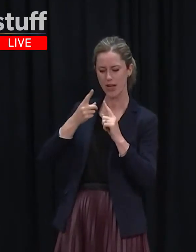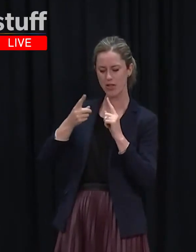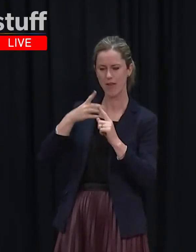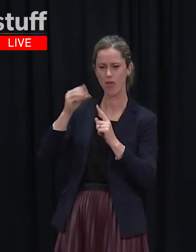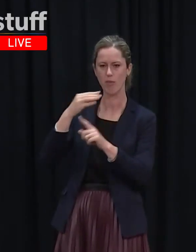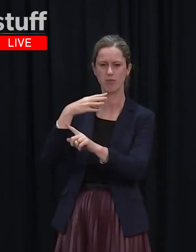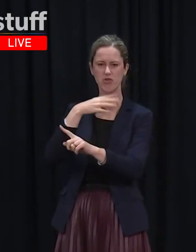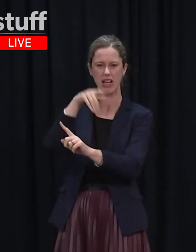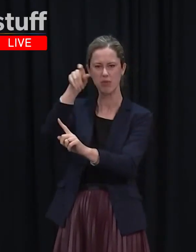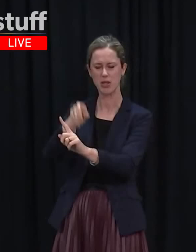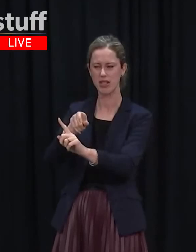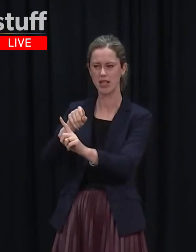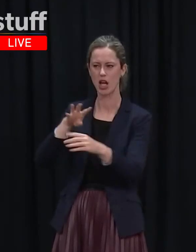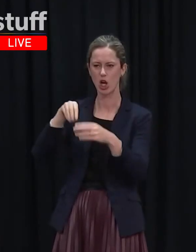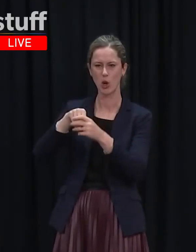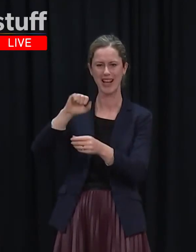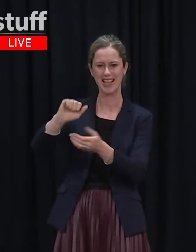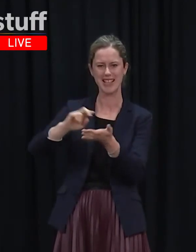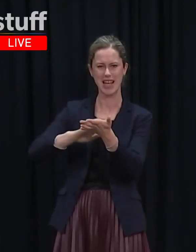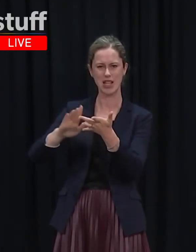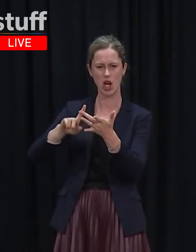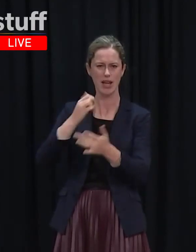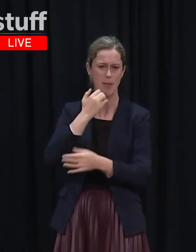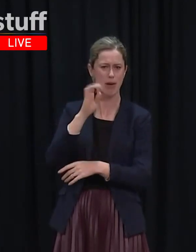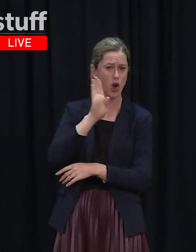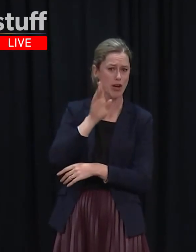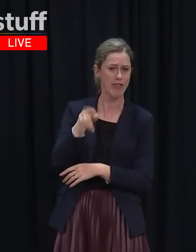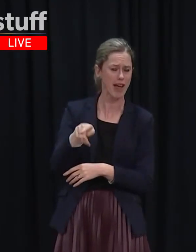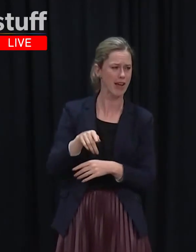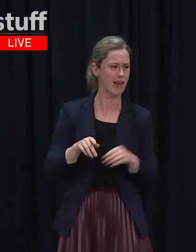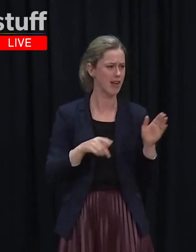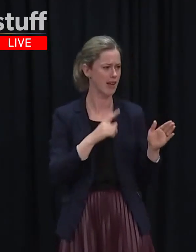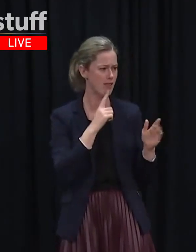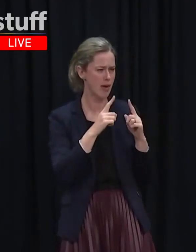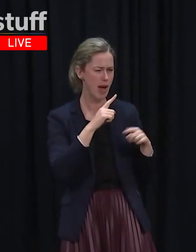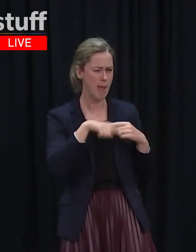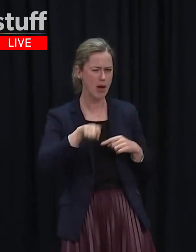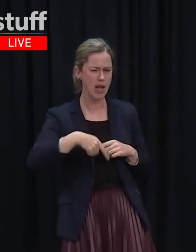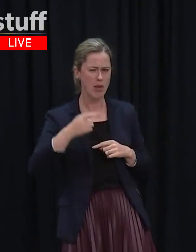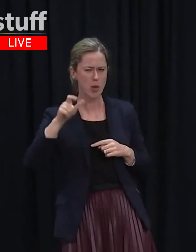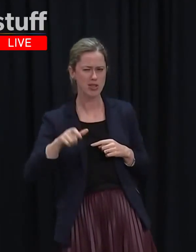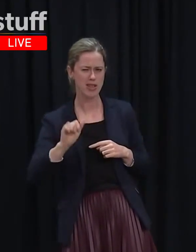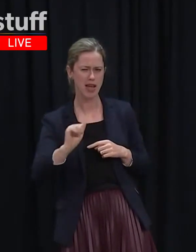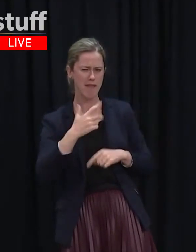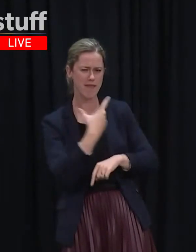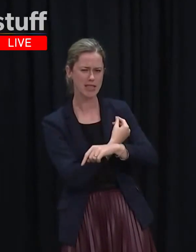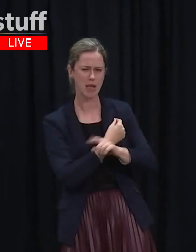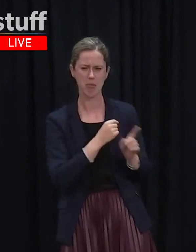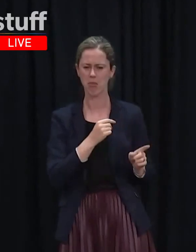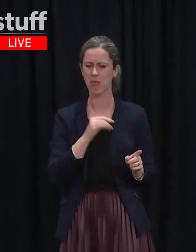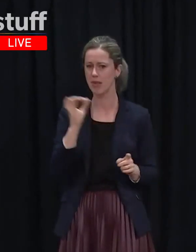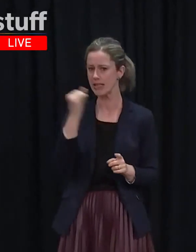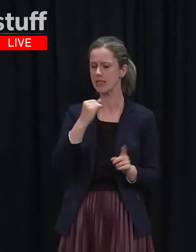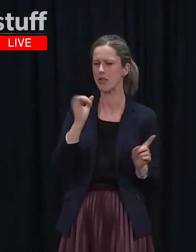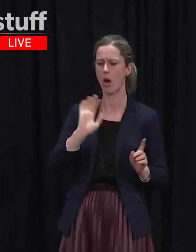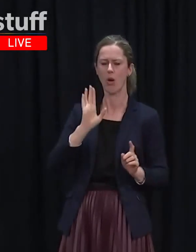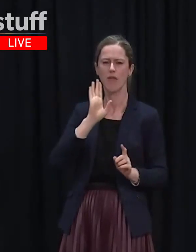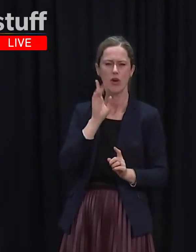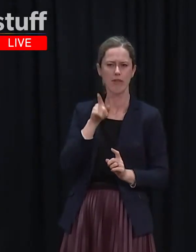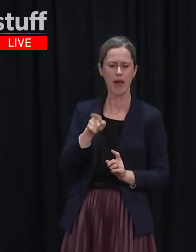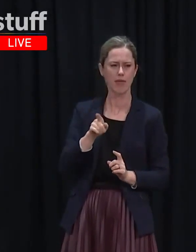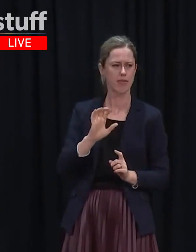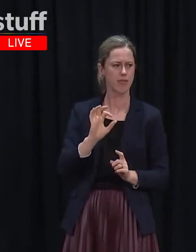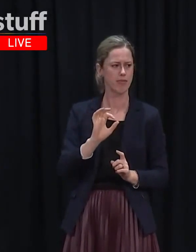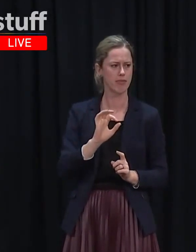from a stranger, including his NHI number. Information about someone else, is that right? No, I'm not aware of that, but that sounds